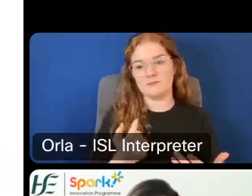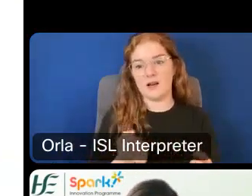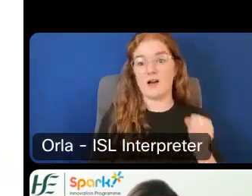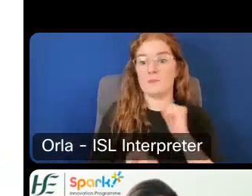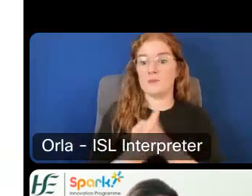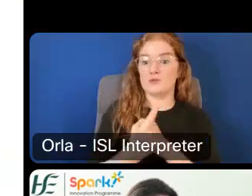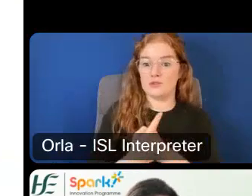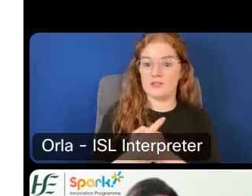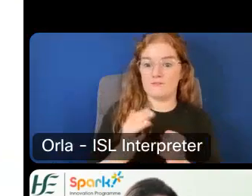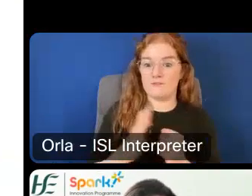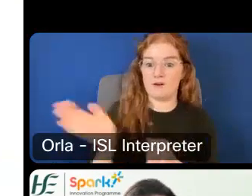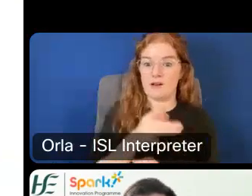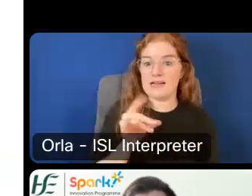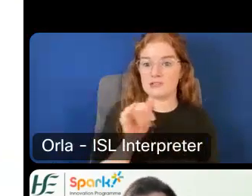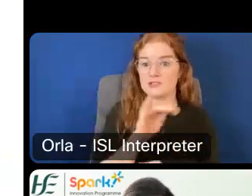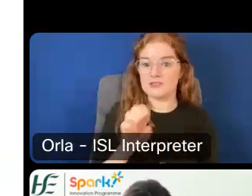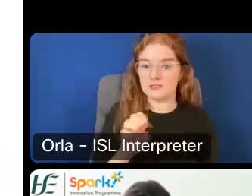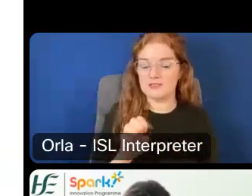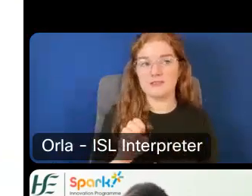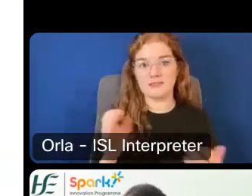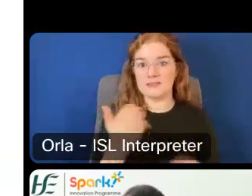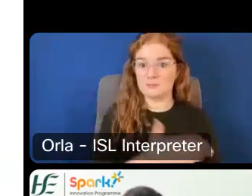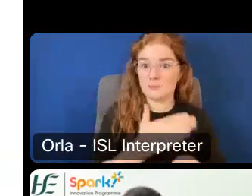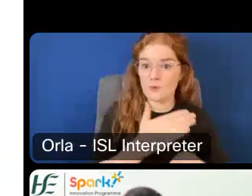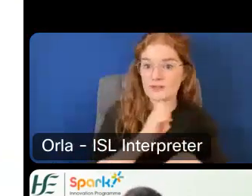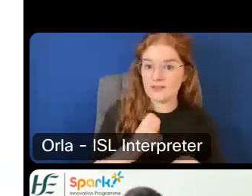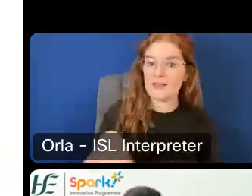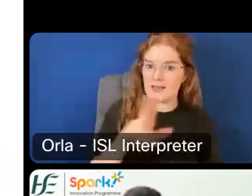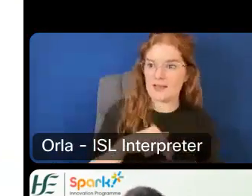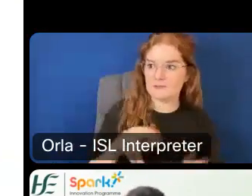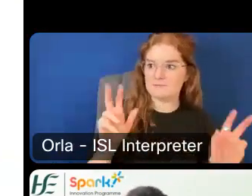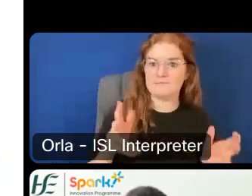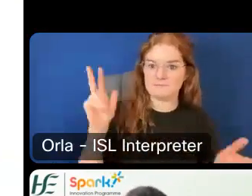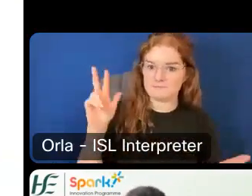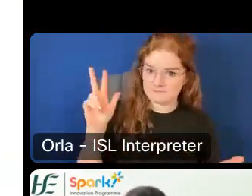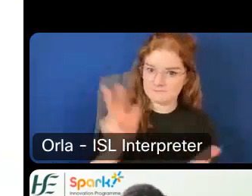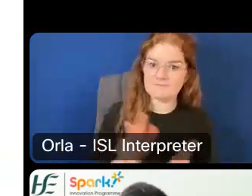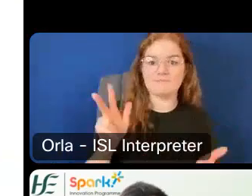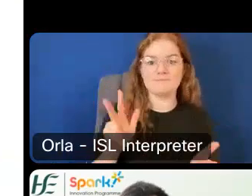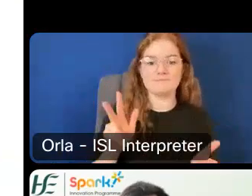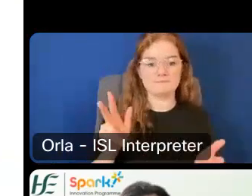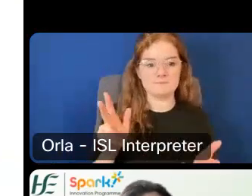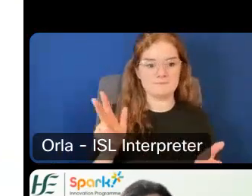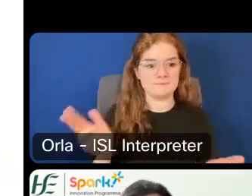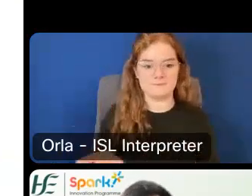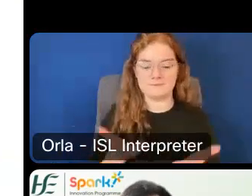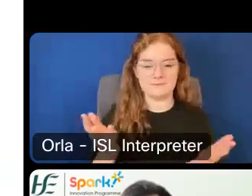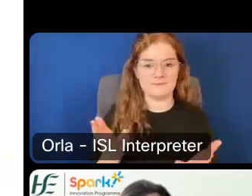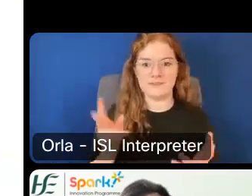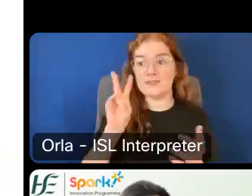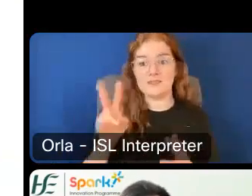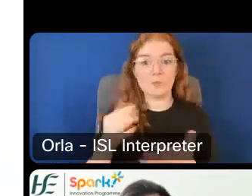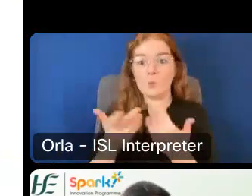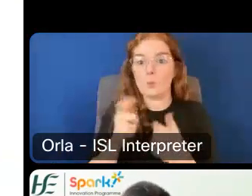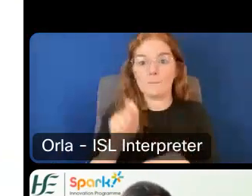to HSE employees to validate, to kind of look at the market potential of